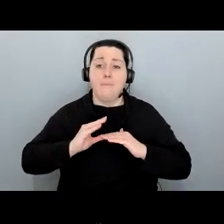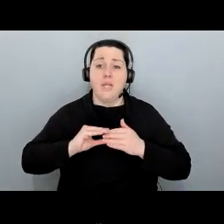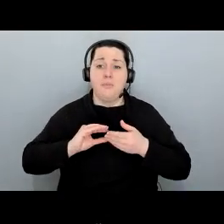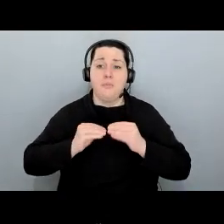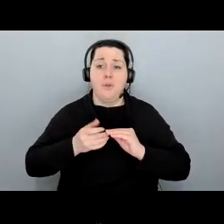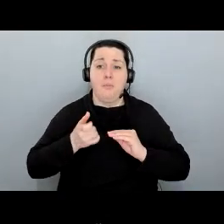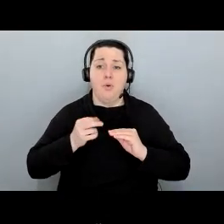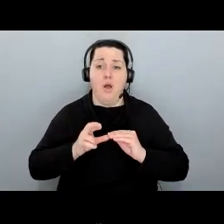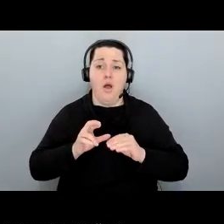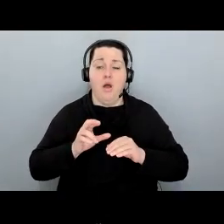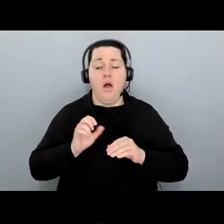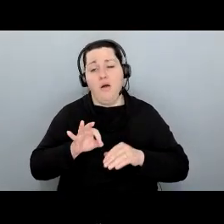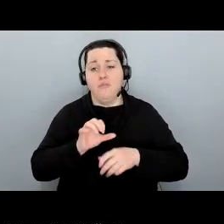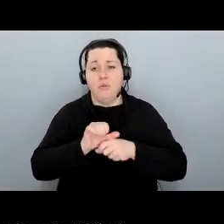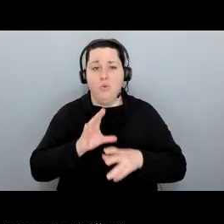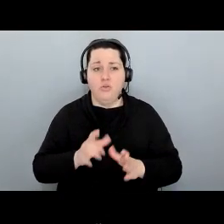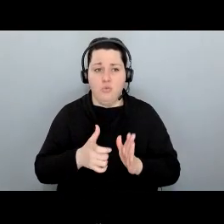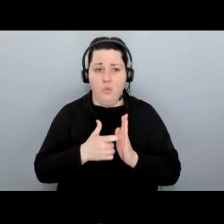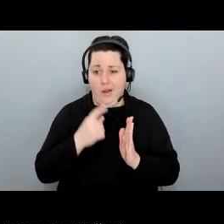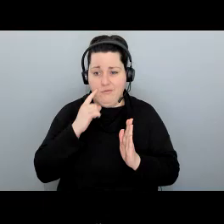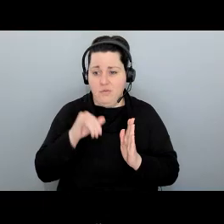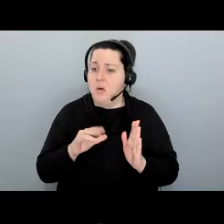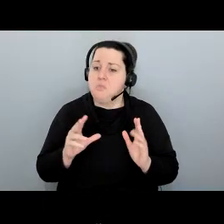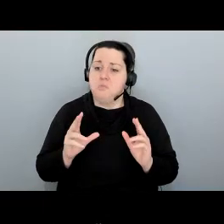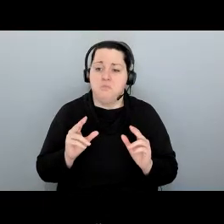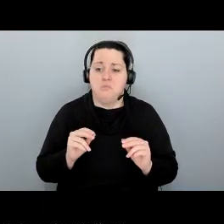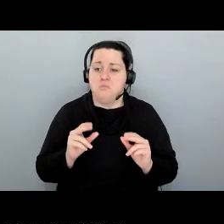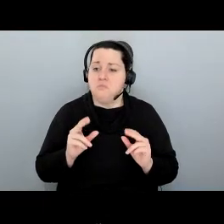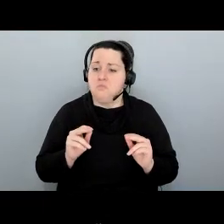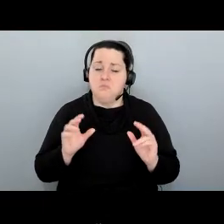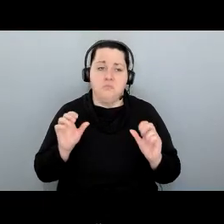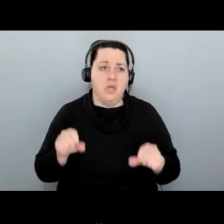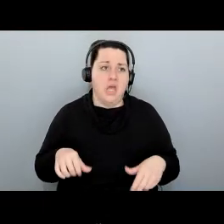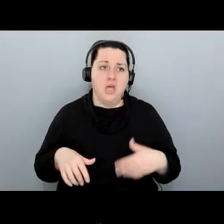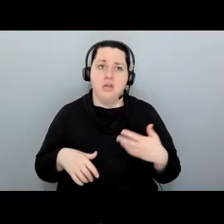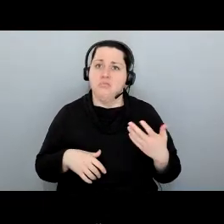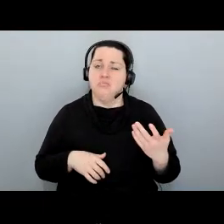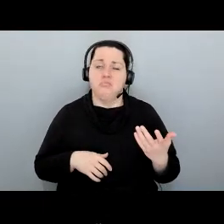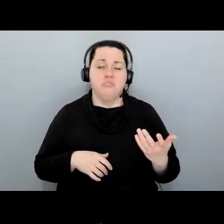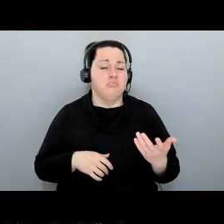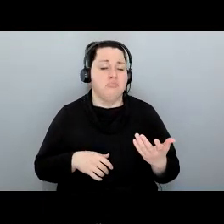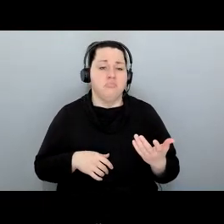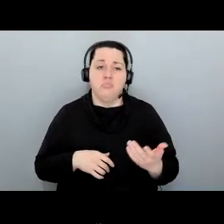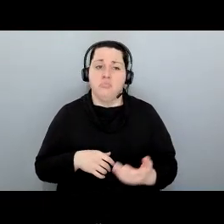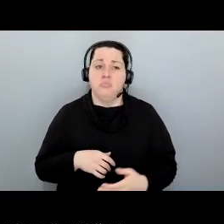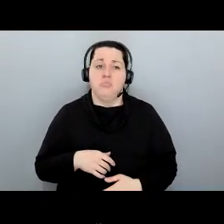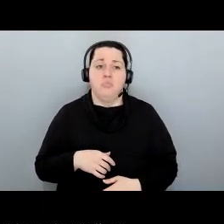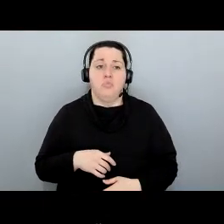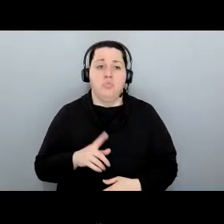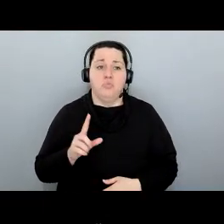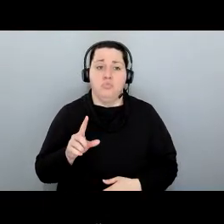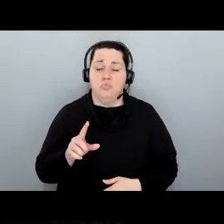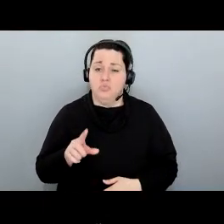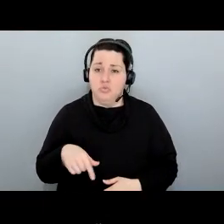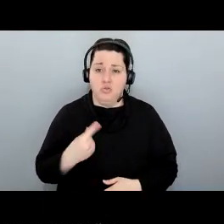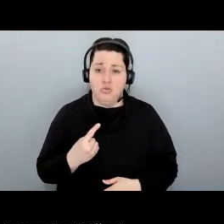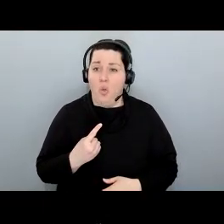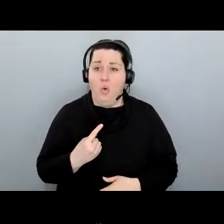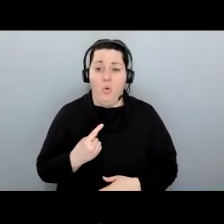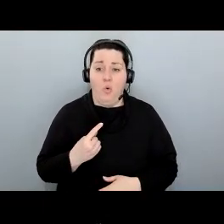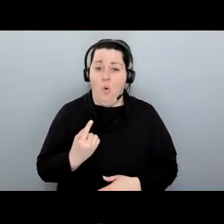required, to be eligible for it? No. You could be a solopreneur. If you have a